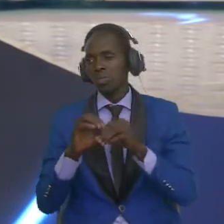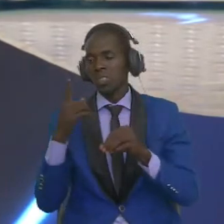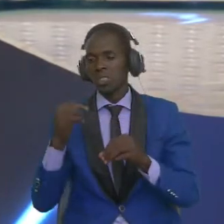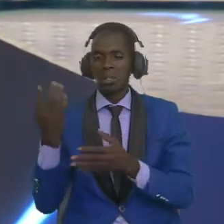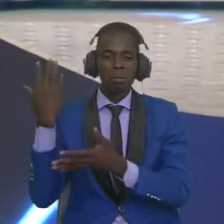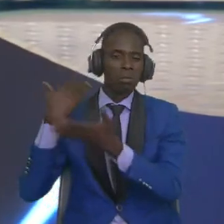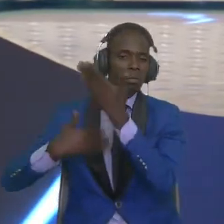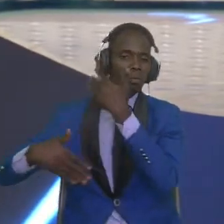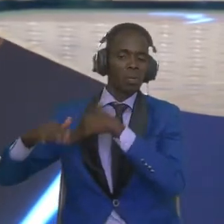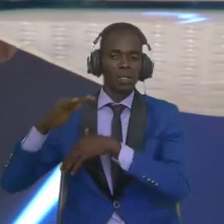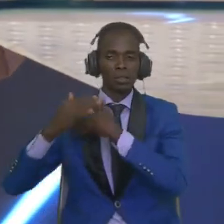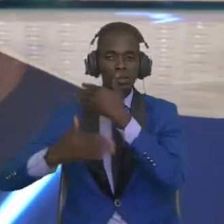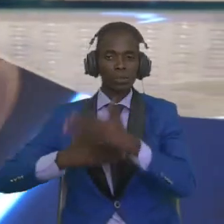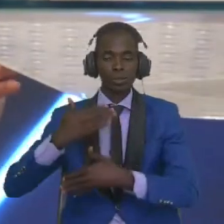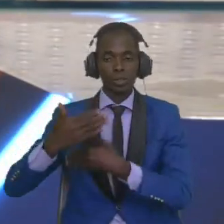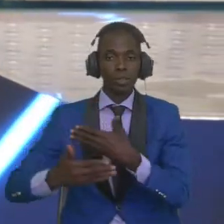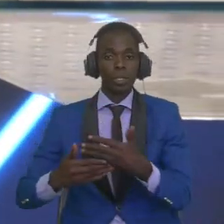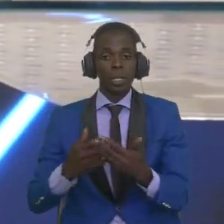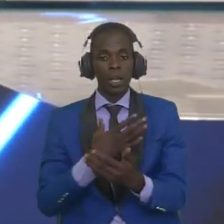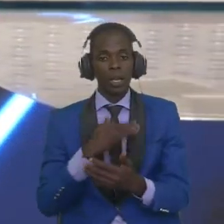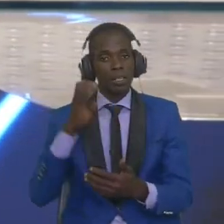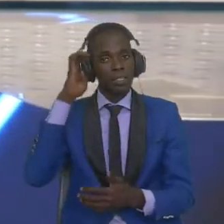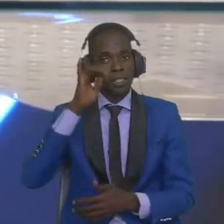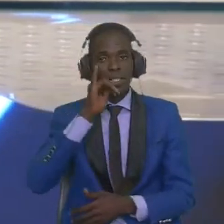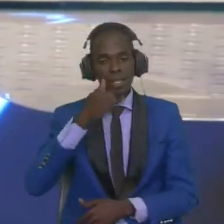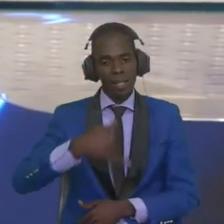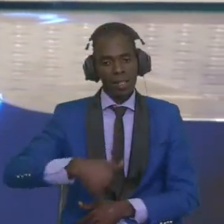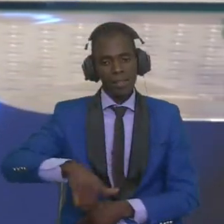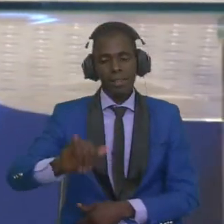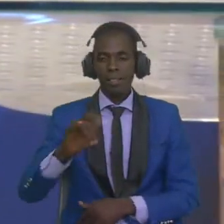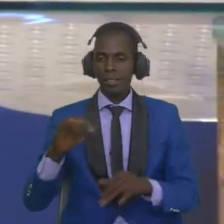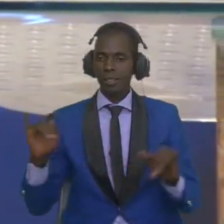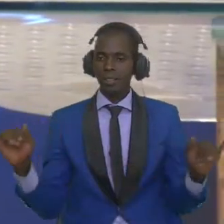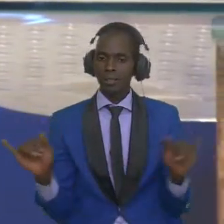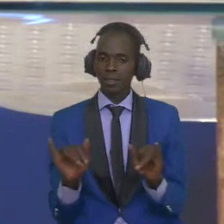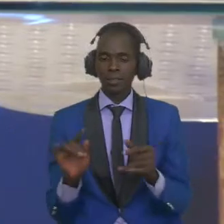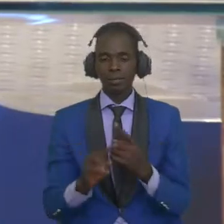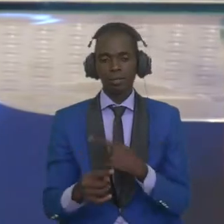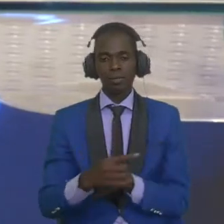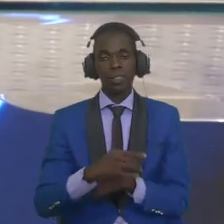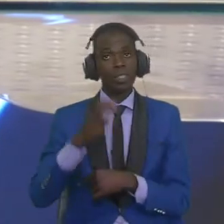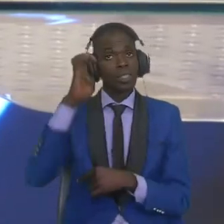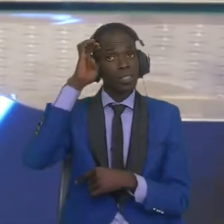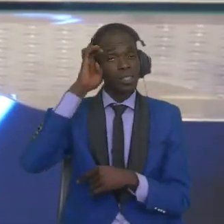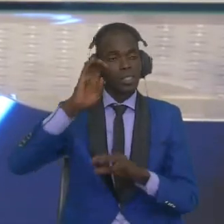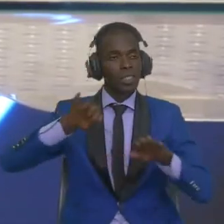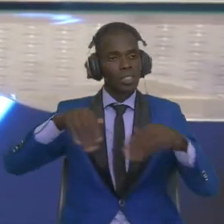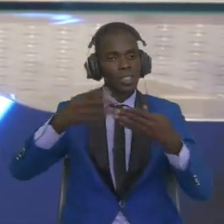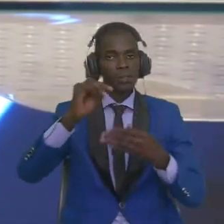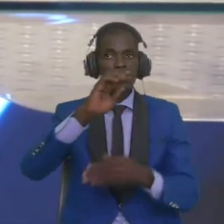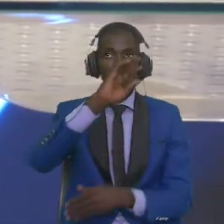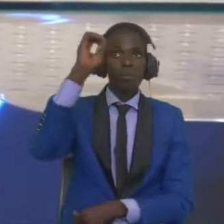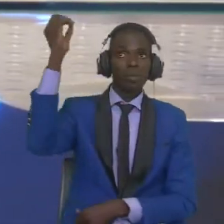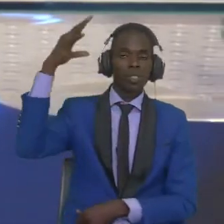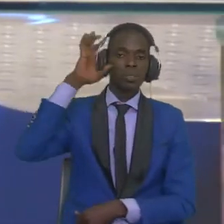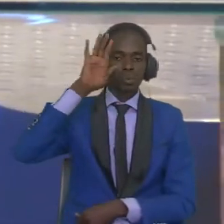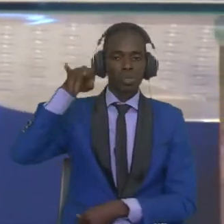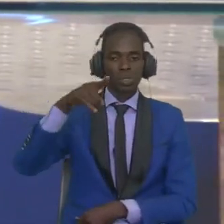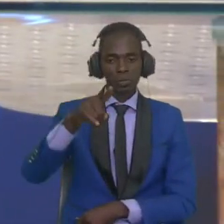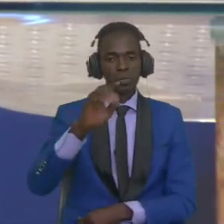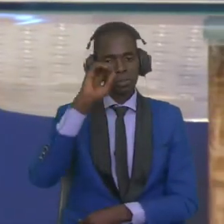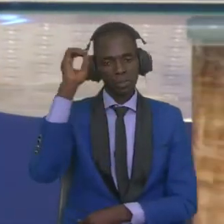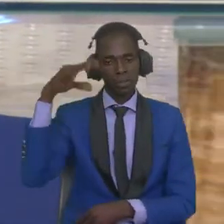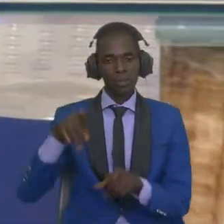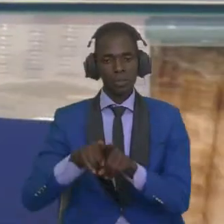past generation, and is still the same today. He granted them grace, he will grant you